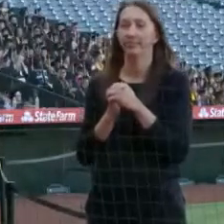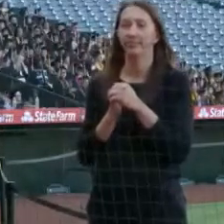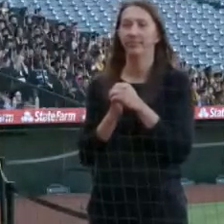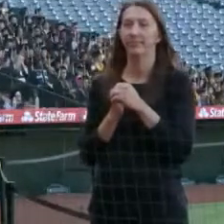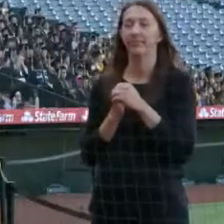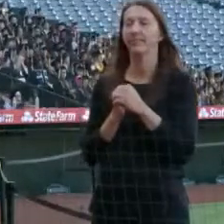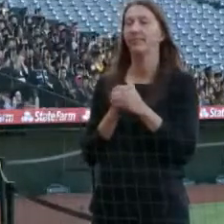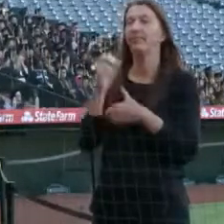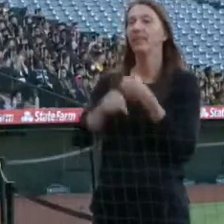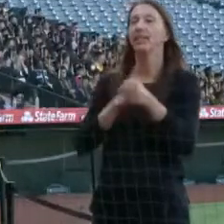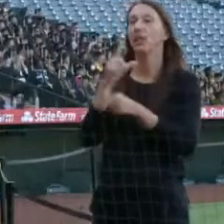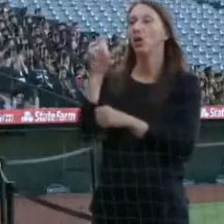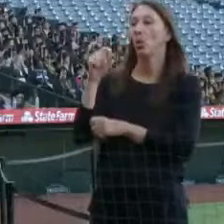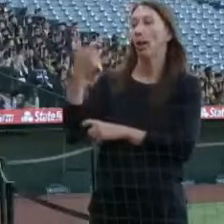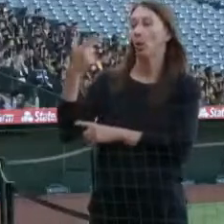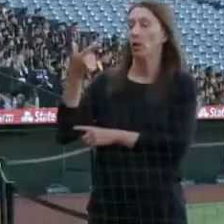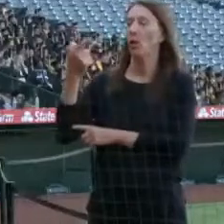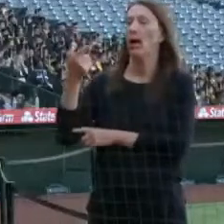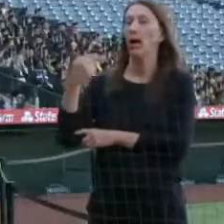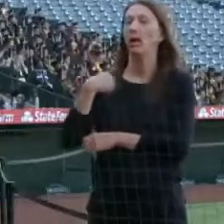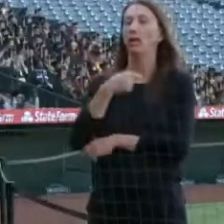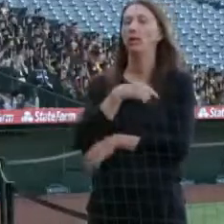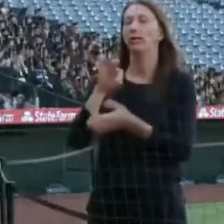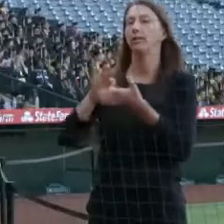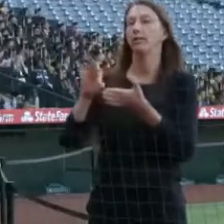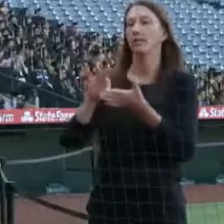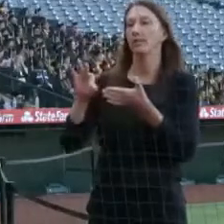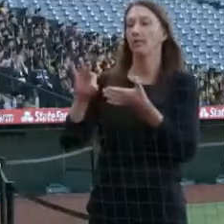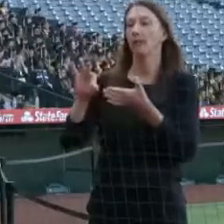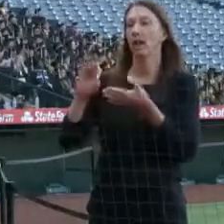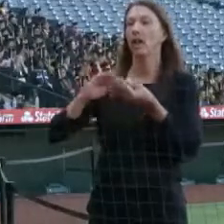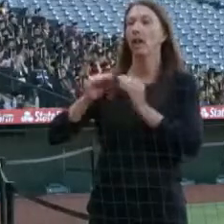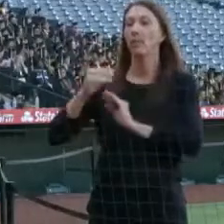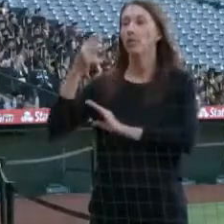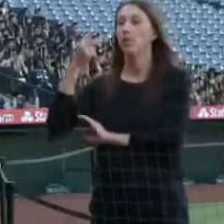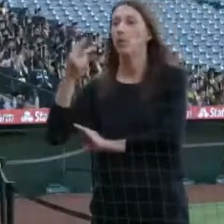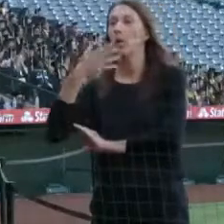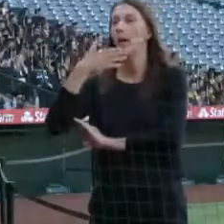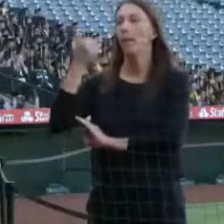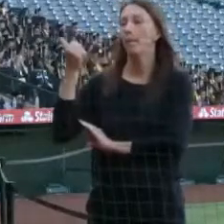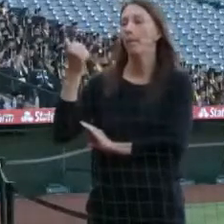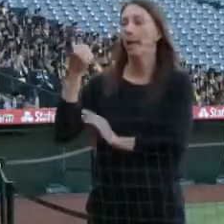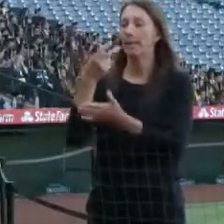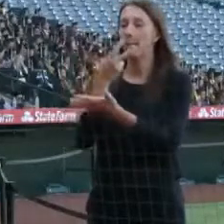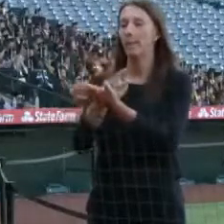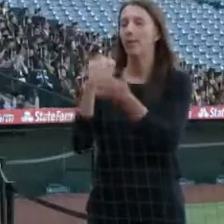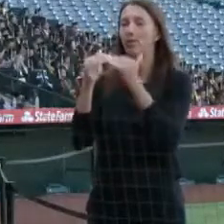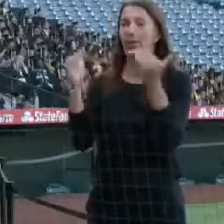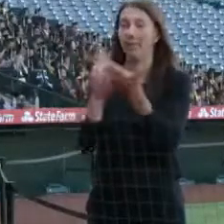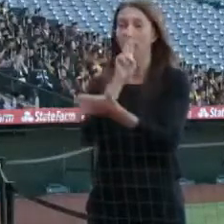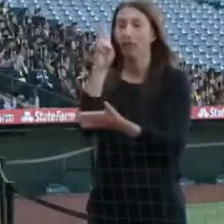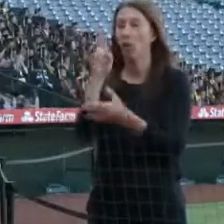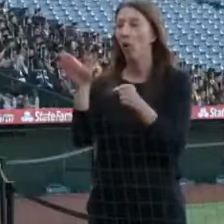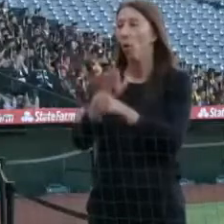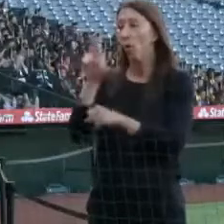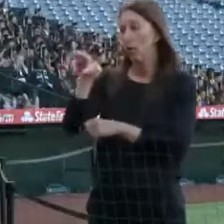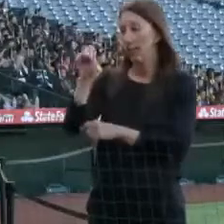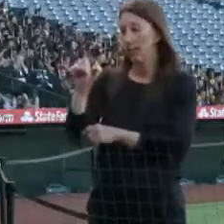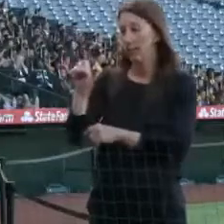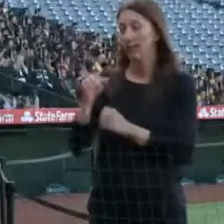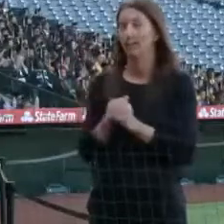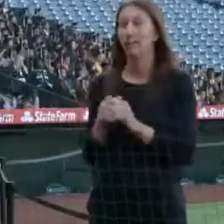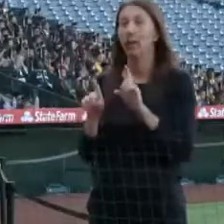In 2021, we were ranked as the number 2 best master's level university in the nation.